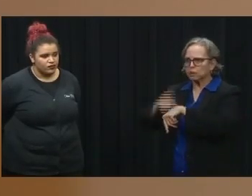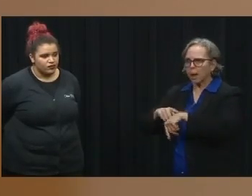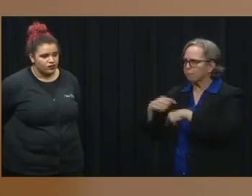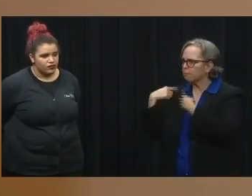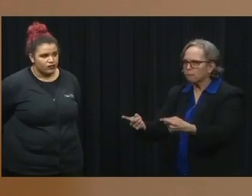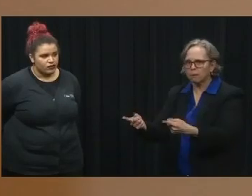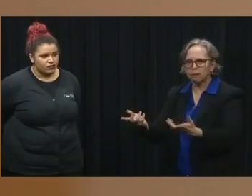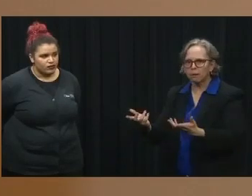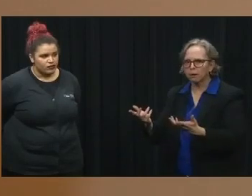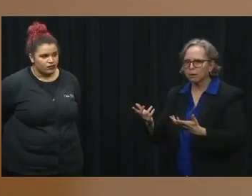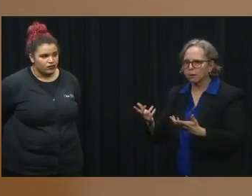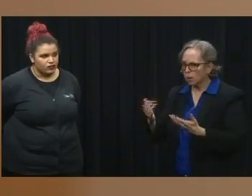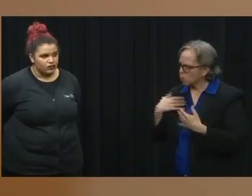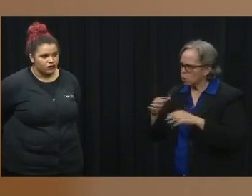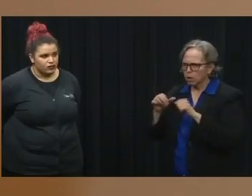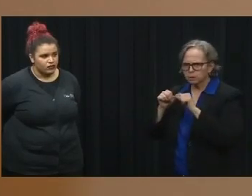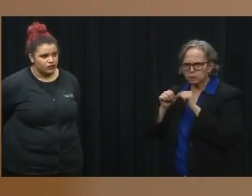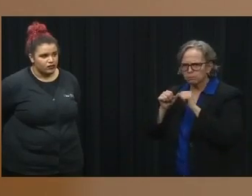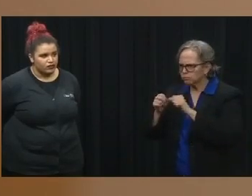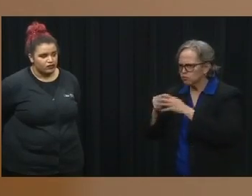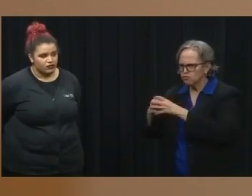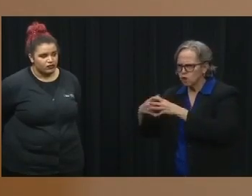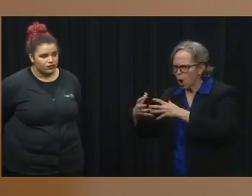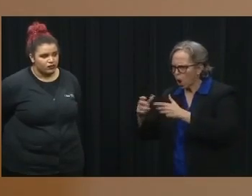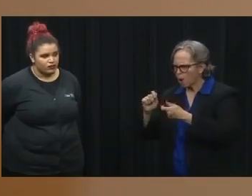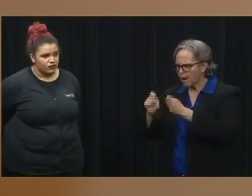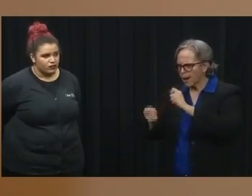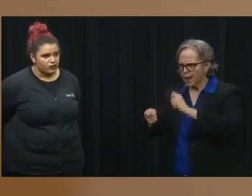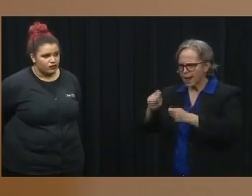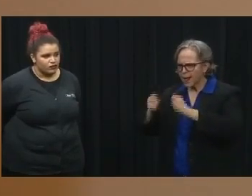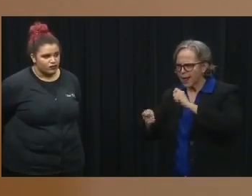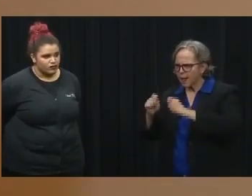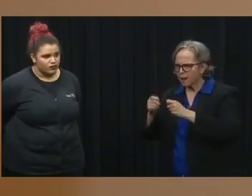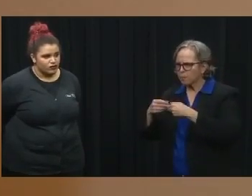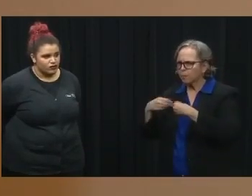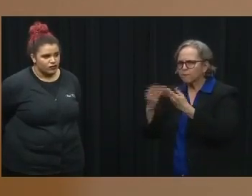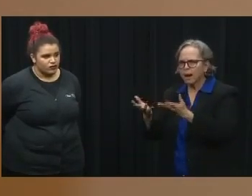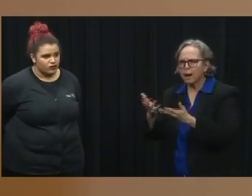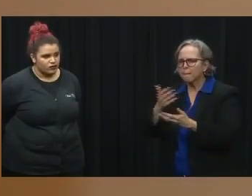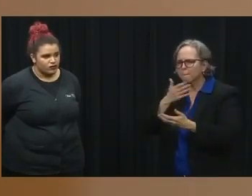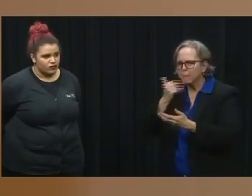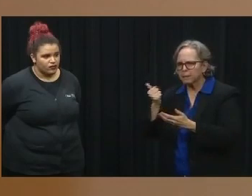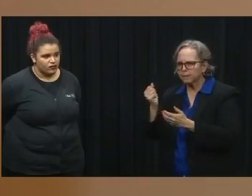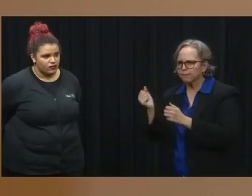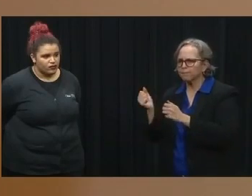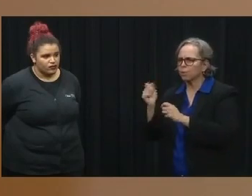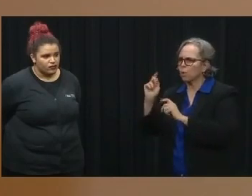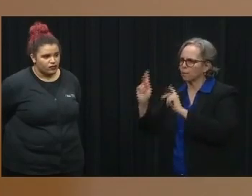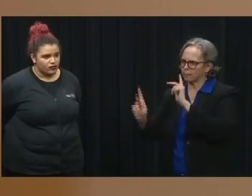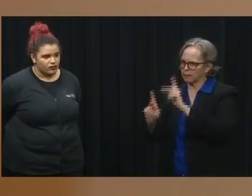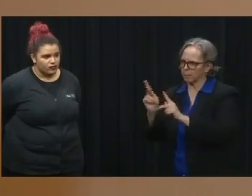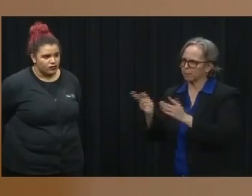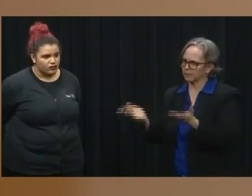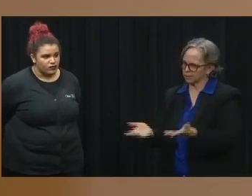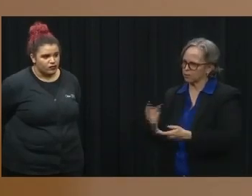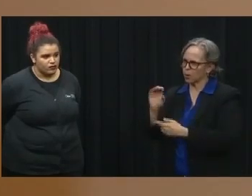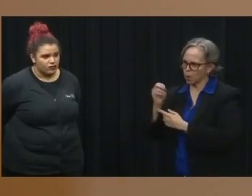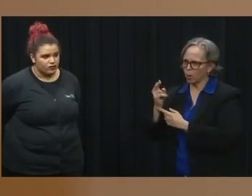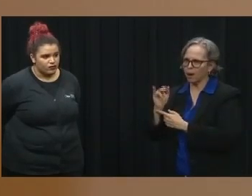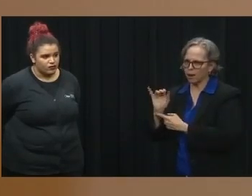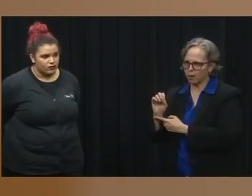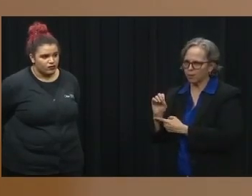to provide, you know, the very best to promote the health and well-being of all Ohioans. So I suspect from